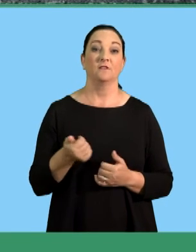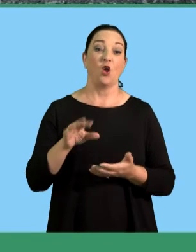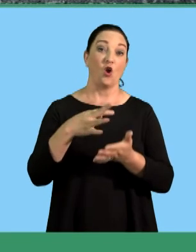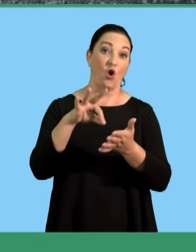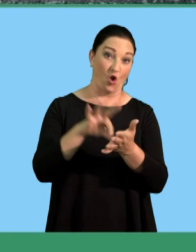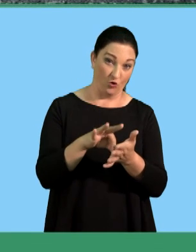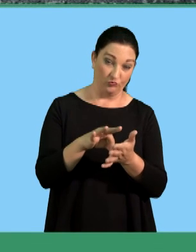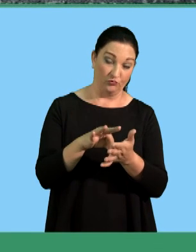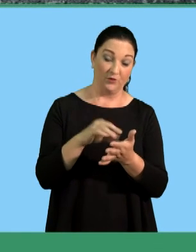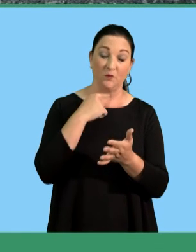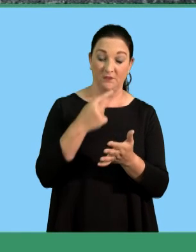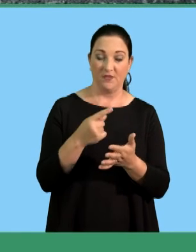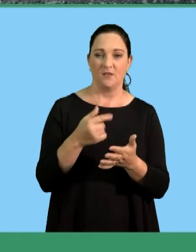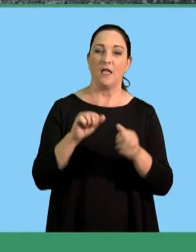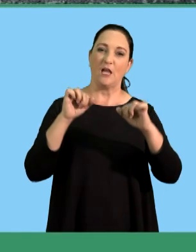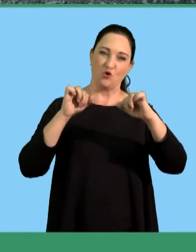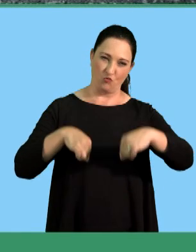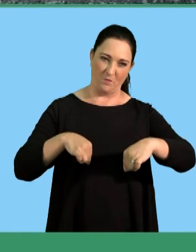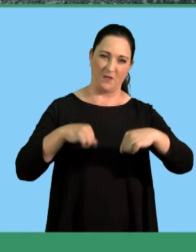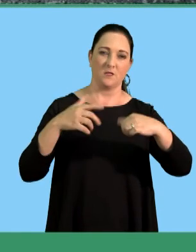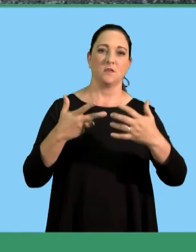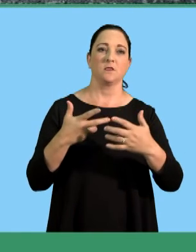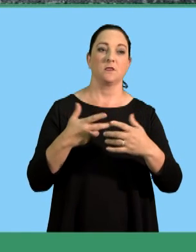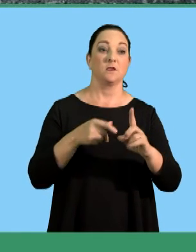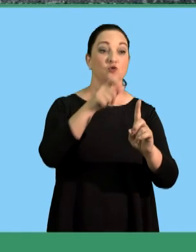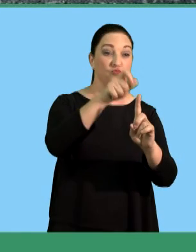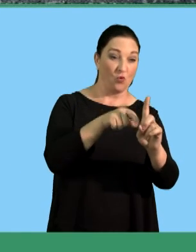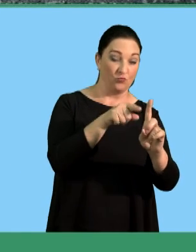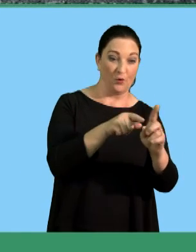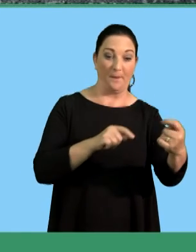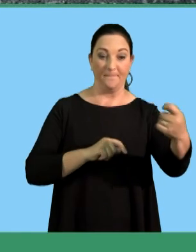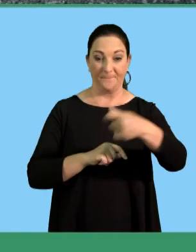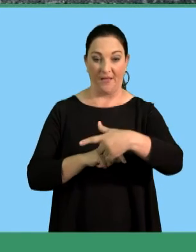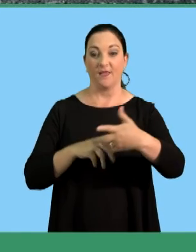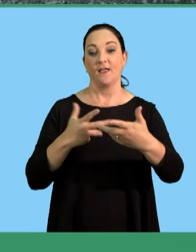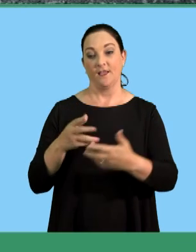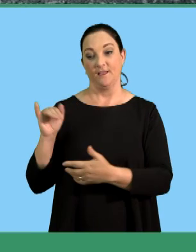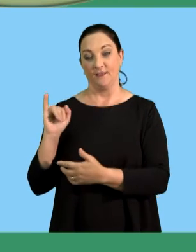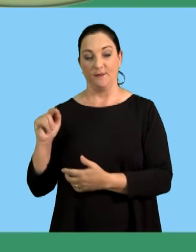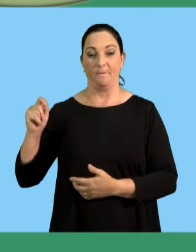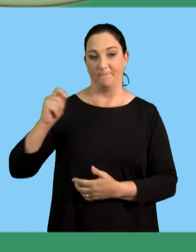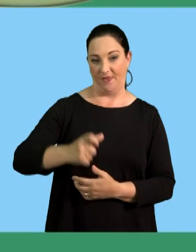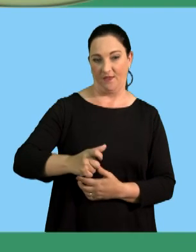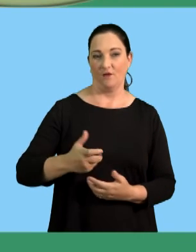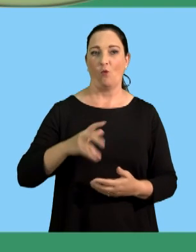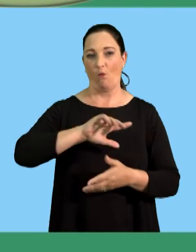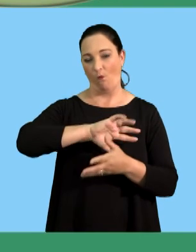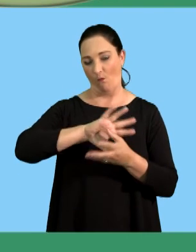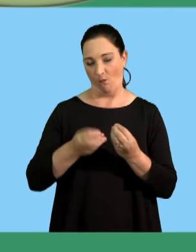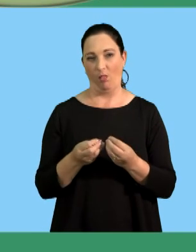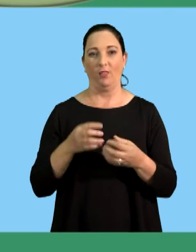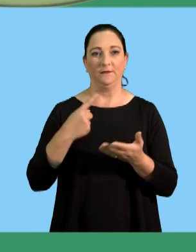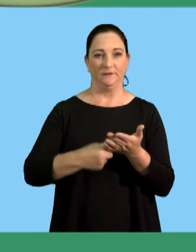contract, you talk about the agreement, you talk about the insurer, and you also talk about the insured. Then we